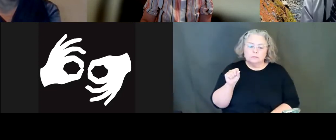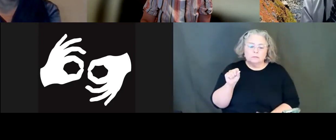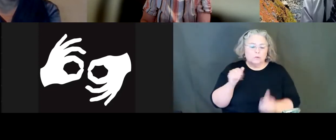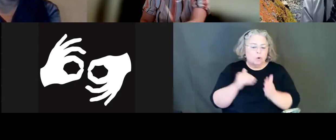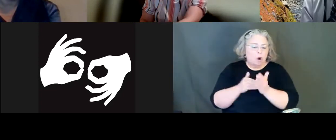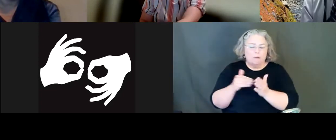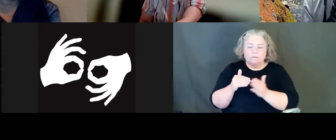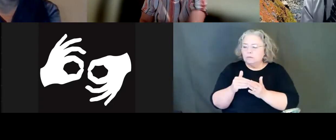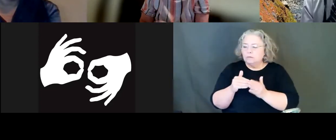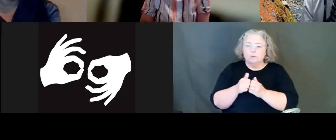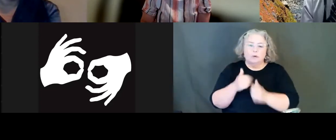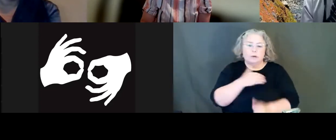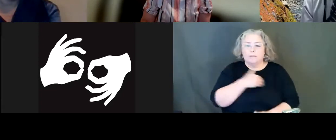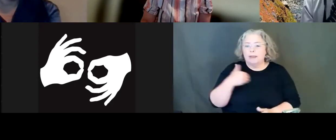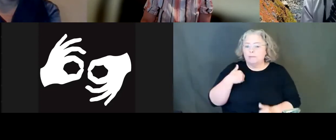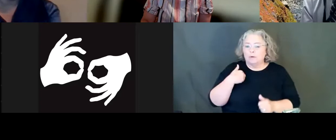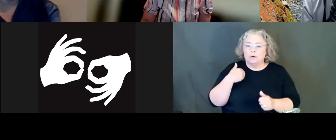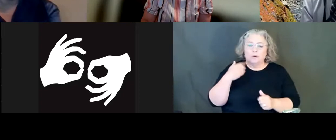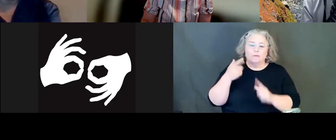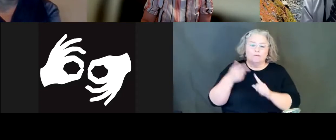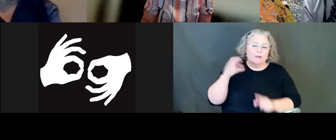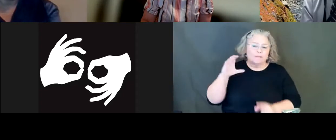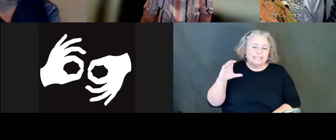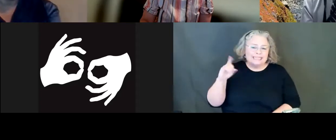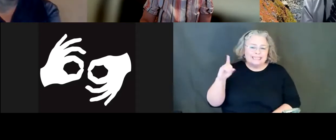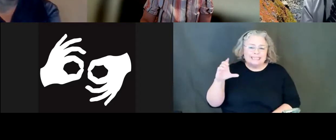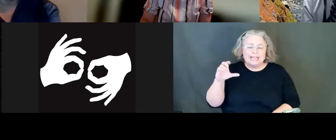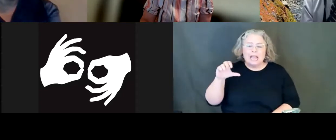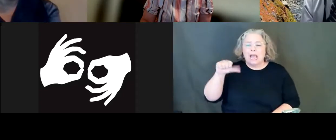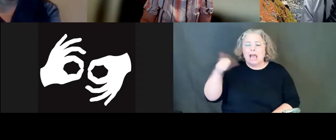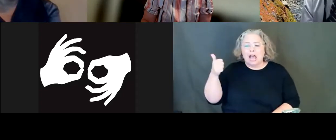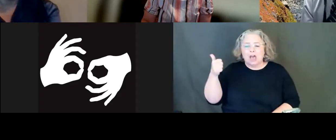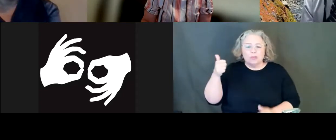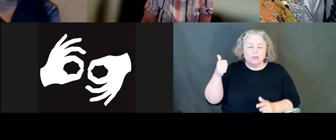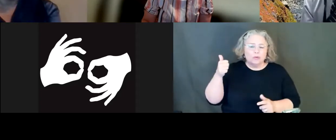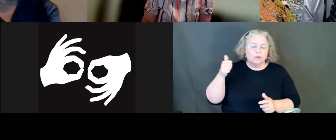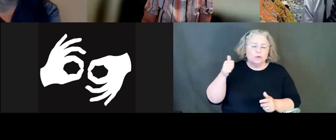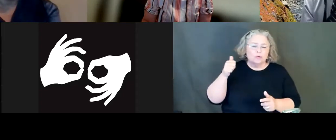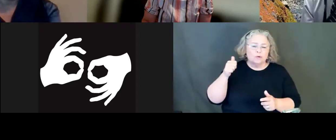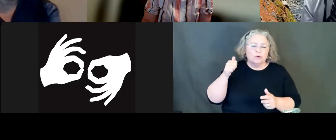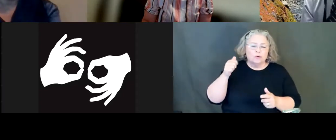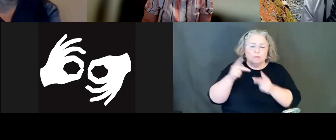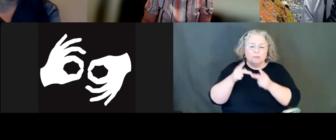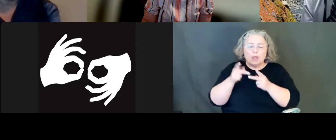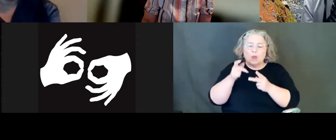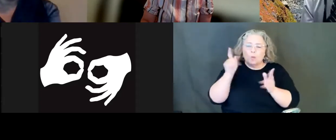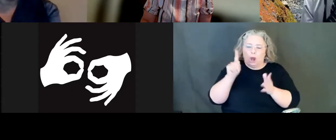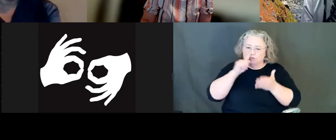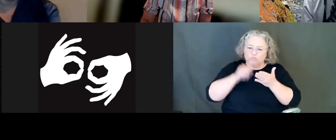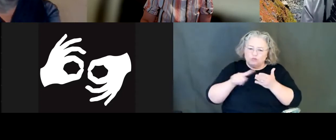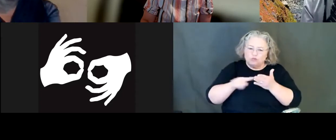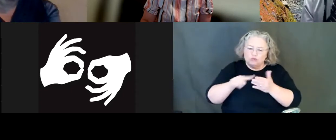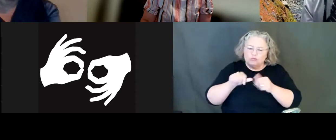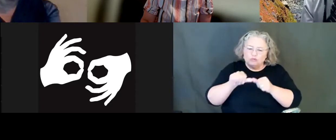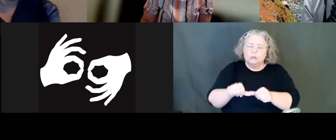often with members from CDC or other institutions where some of the research is ongoing. I've been involved